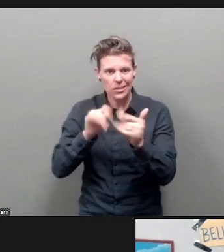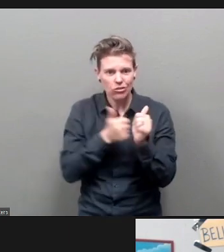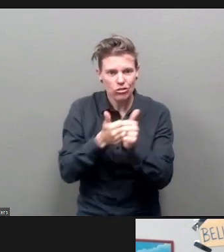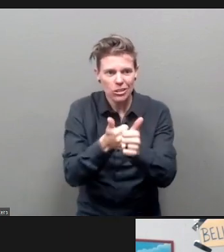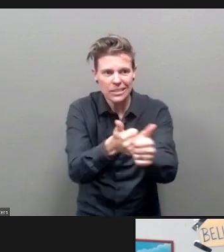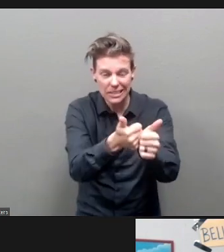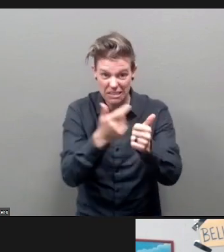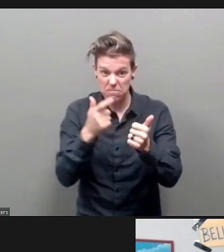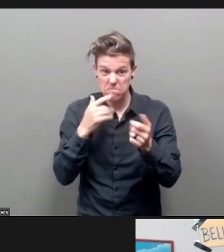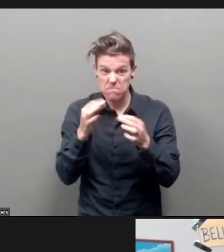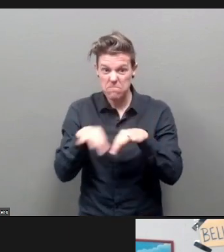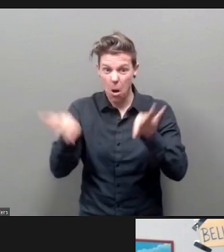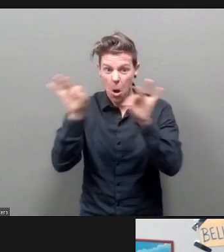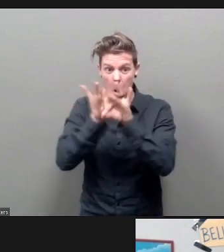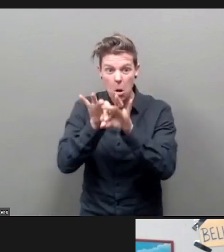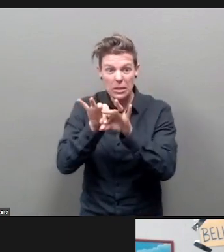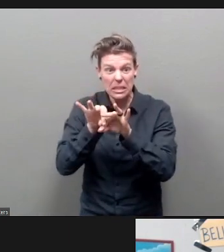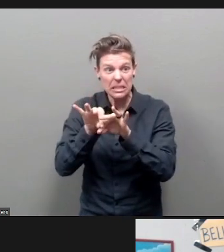instead?